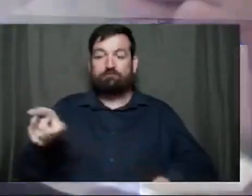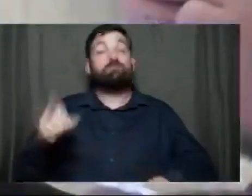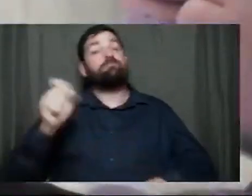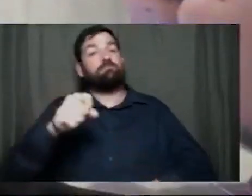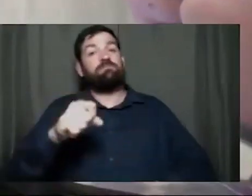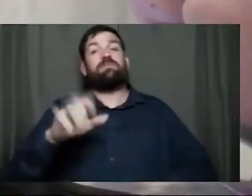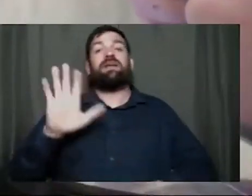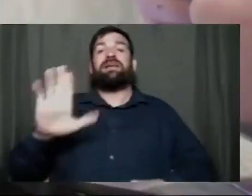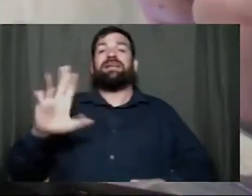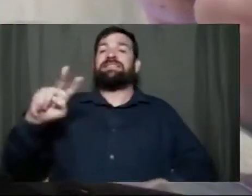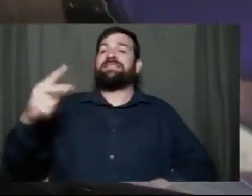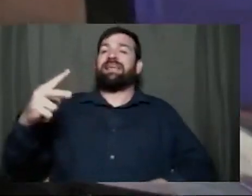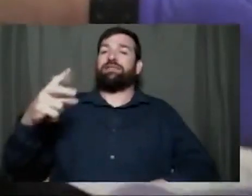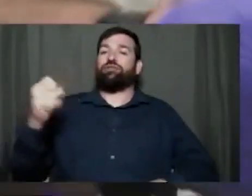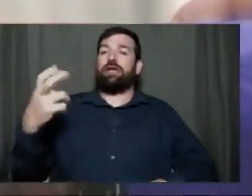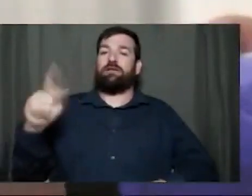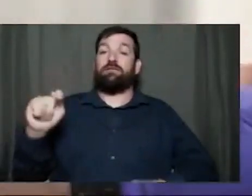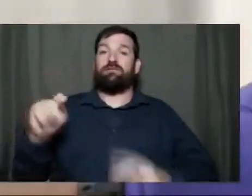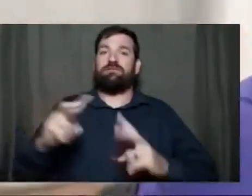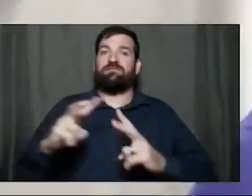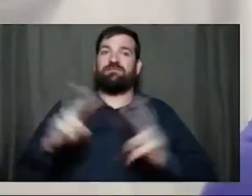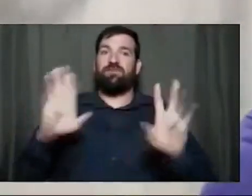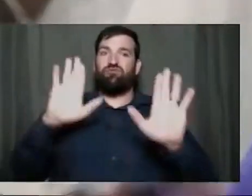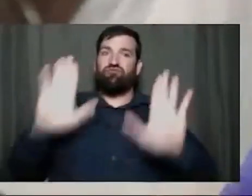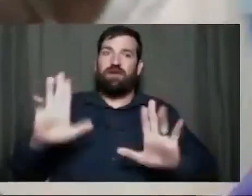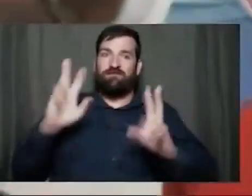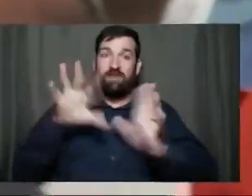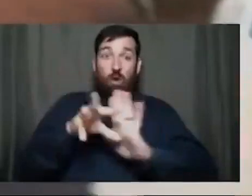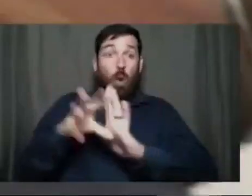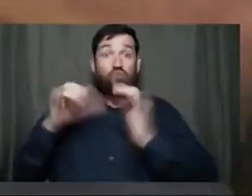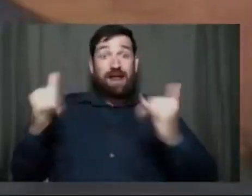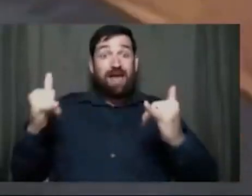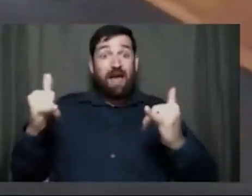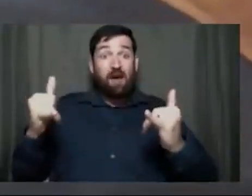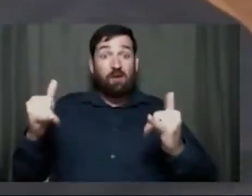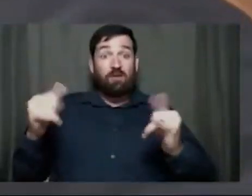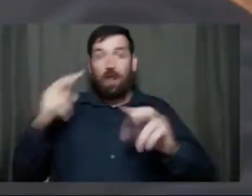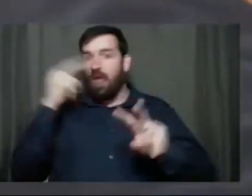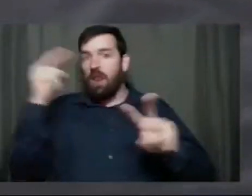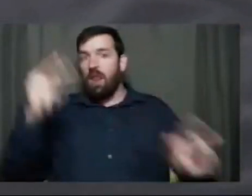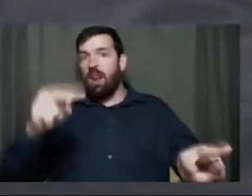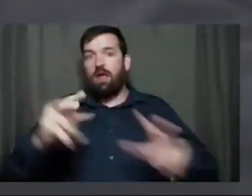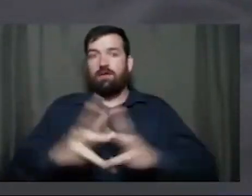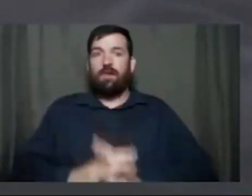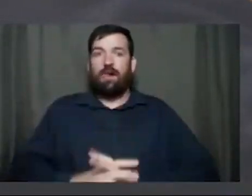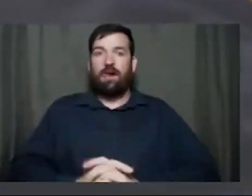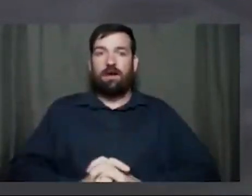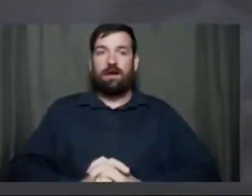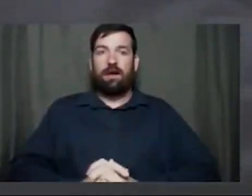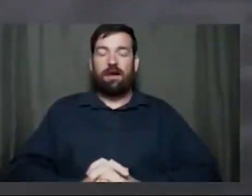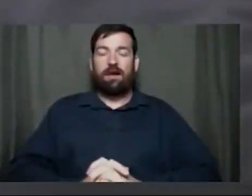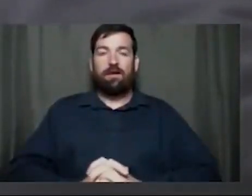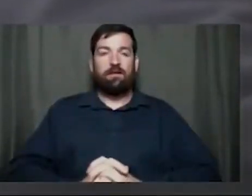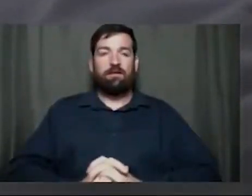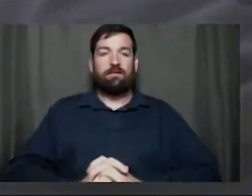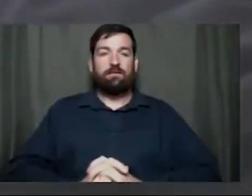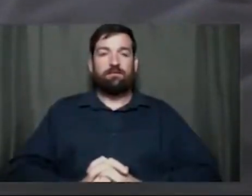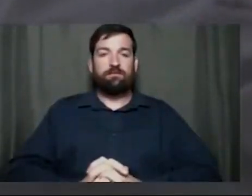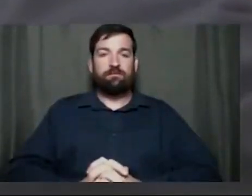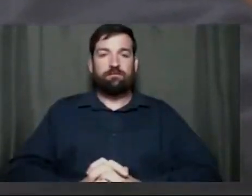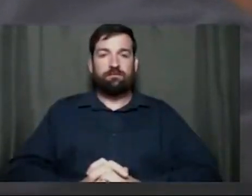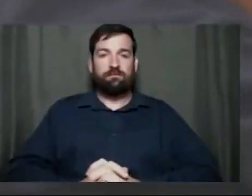shot. So hang tight. We've got a really great video. Oh, are we going to pull that video now? Let's take a look. Let me get your Band-Aid on this. Don't want to get any blood on your Chiefs